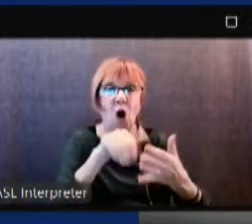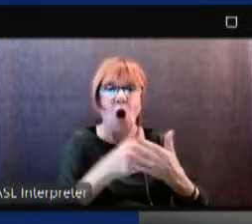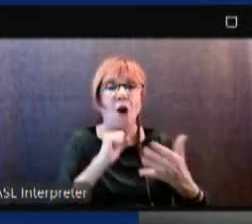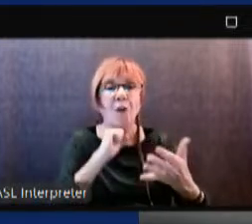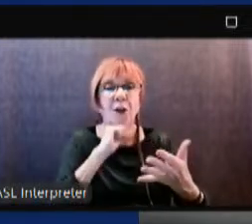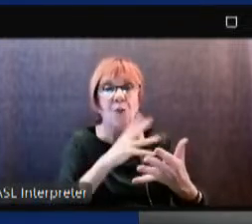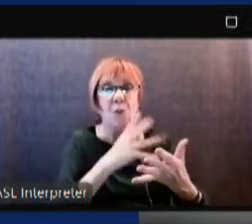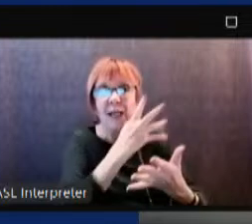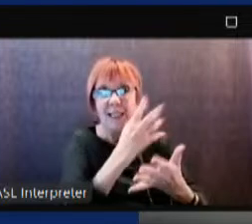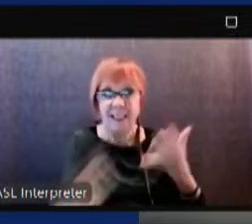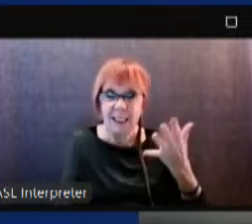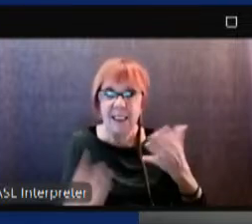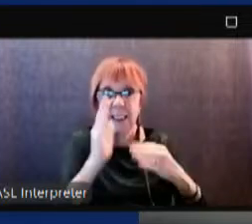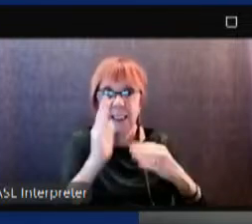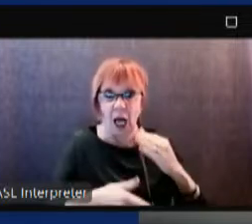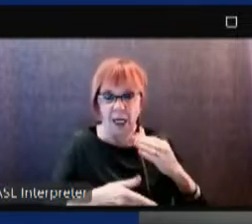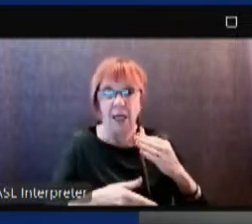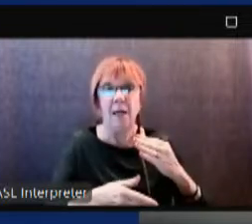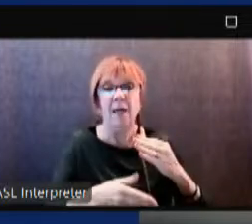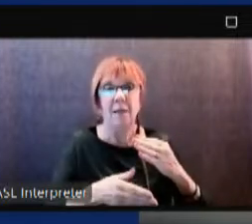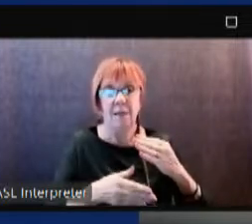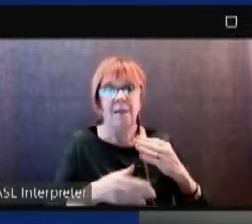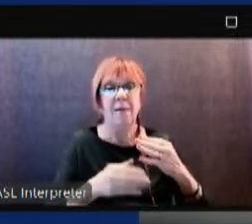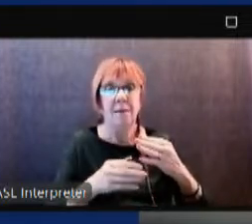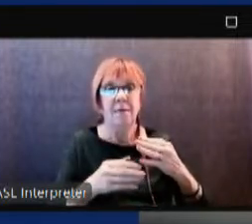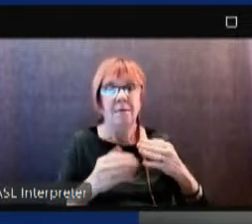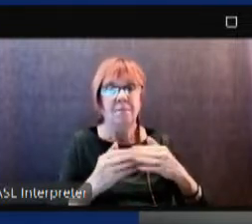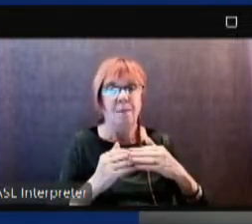that are opted out.